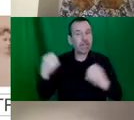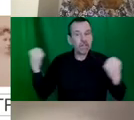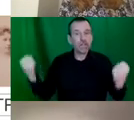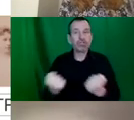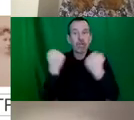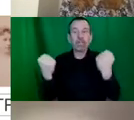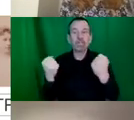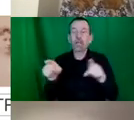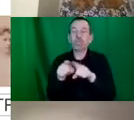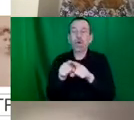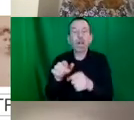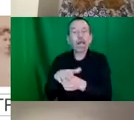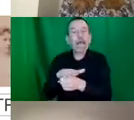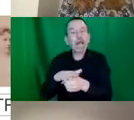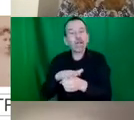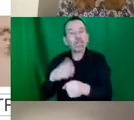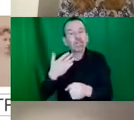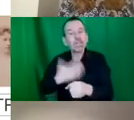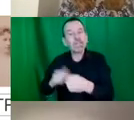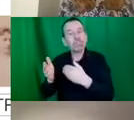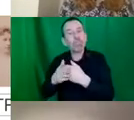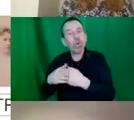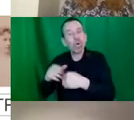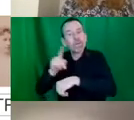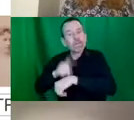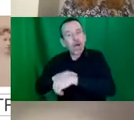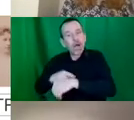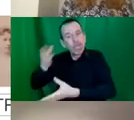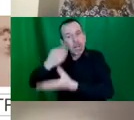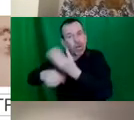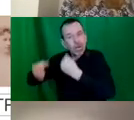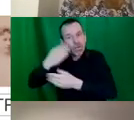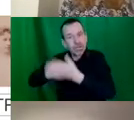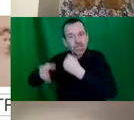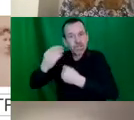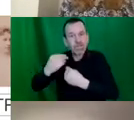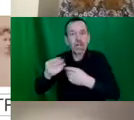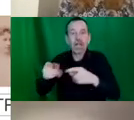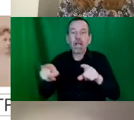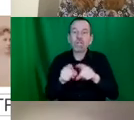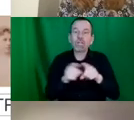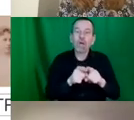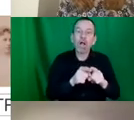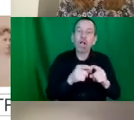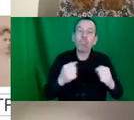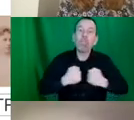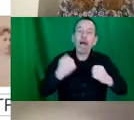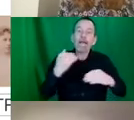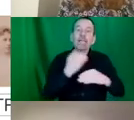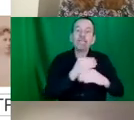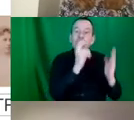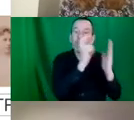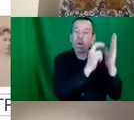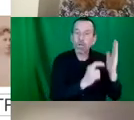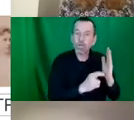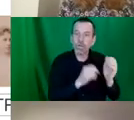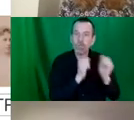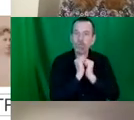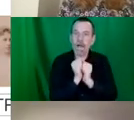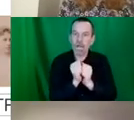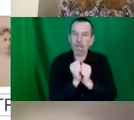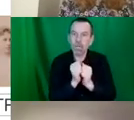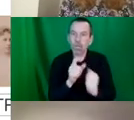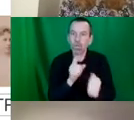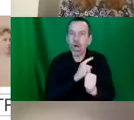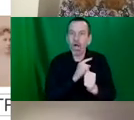areas I need to dedicate more time to. I found the filling in of my activity monitor to be incredibly valuable, but analysing how I break up my time